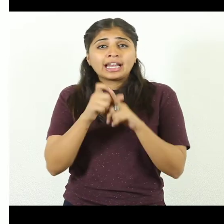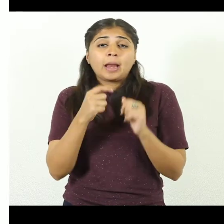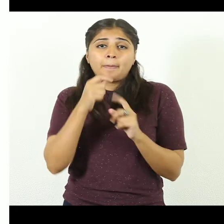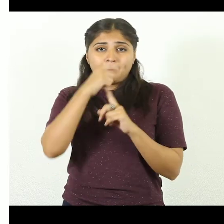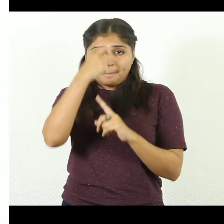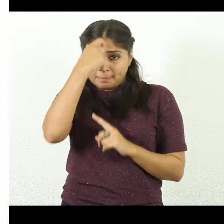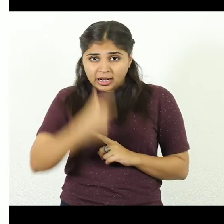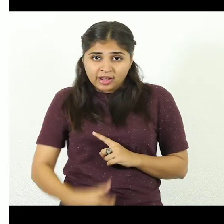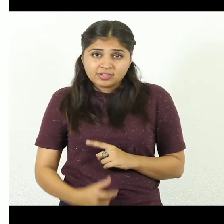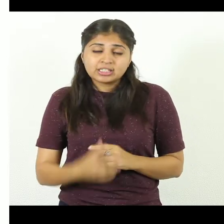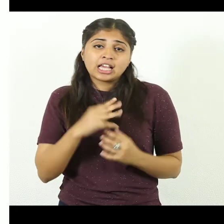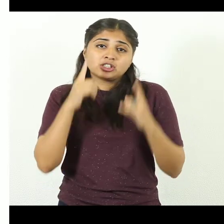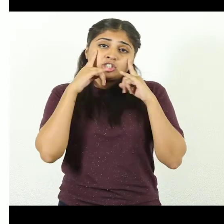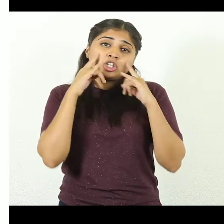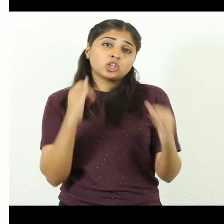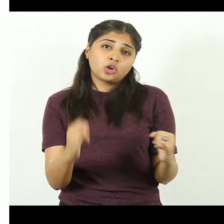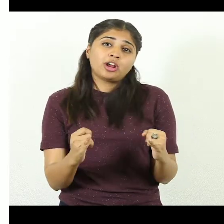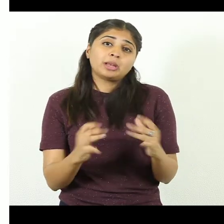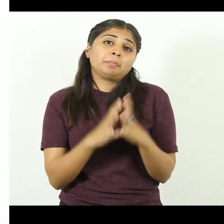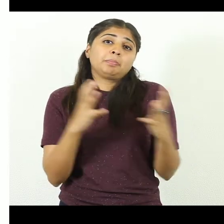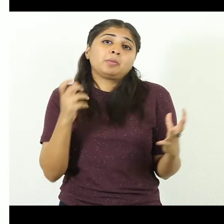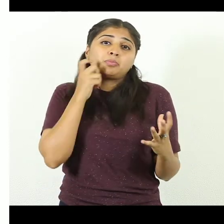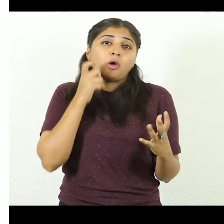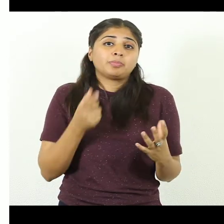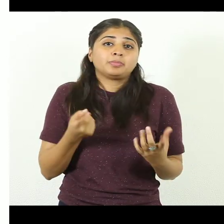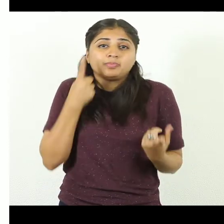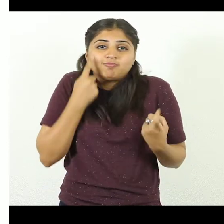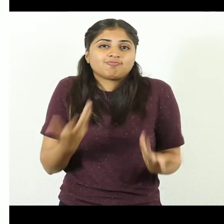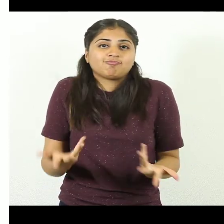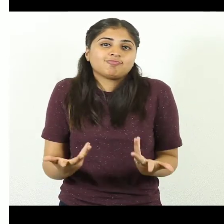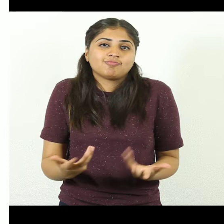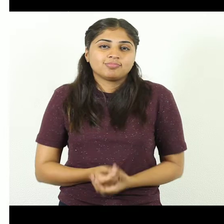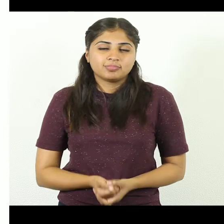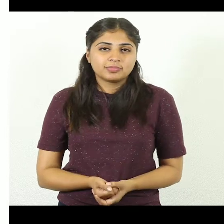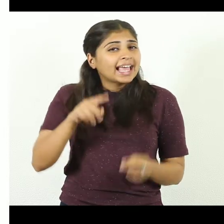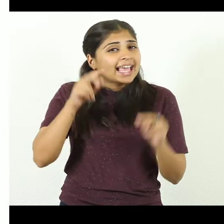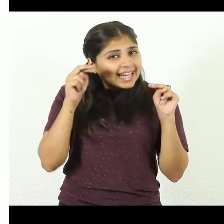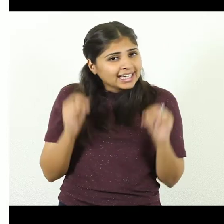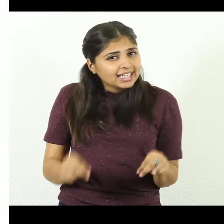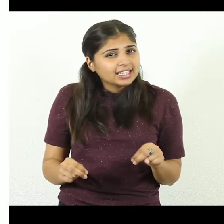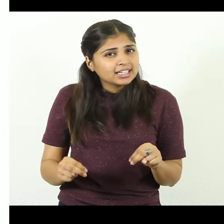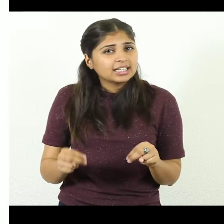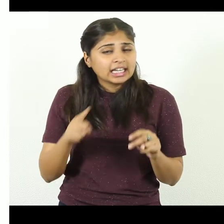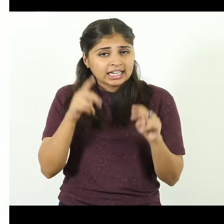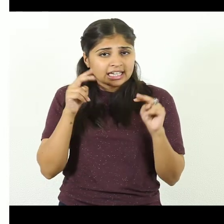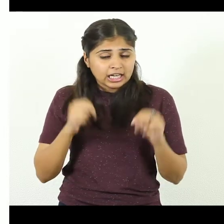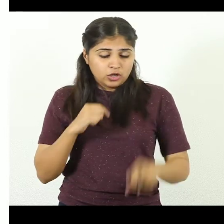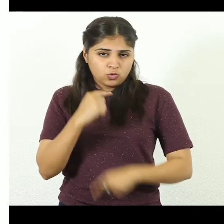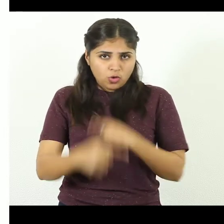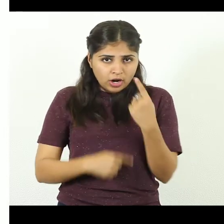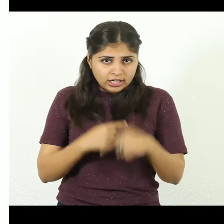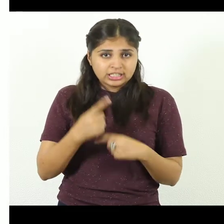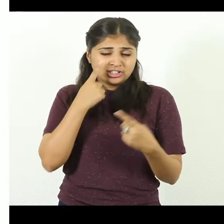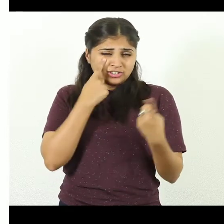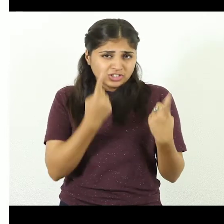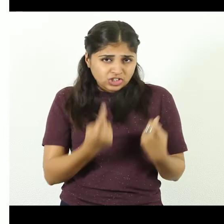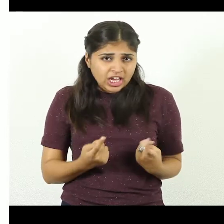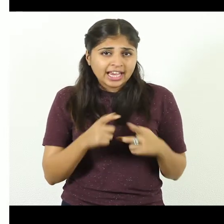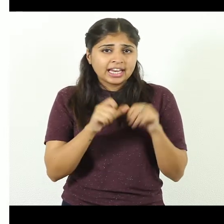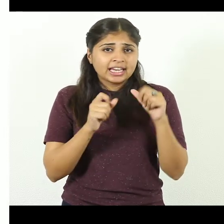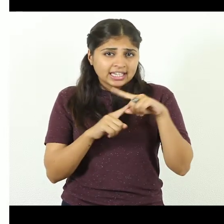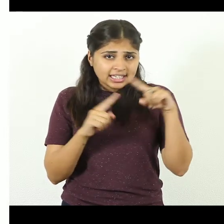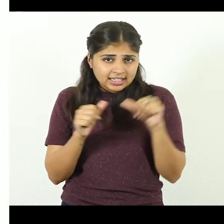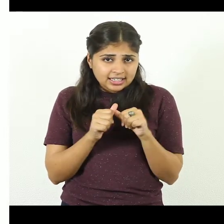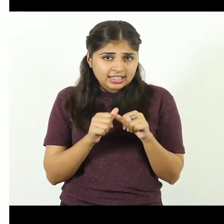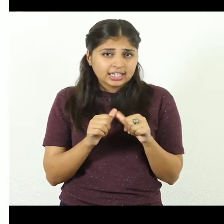for organizations due to increasing importance of data integrity, privacy, and security. The need to